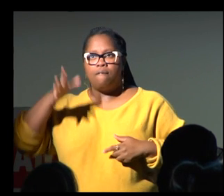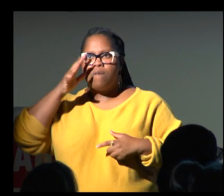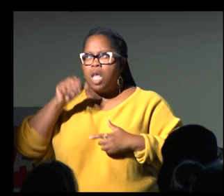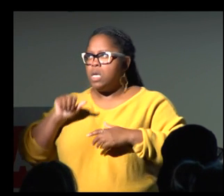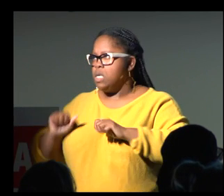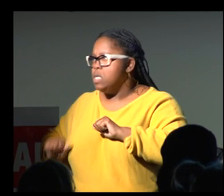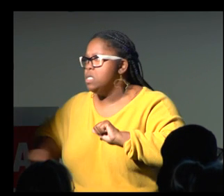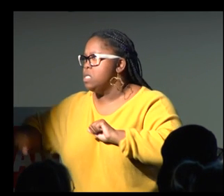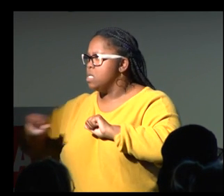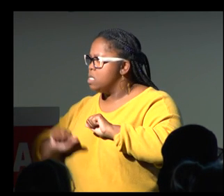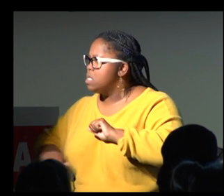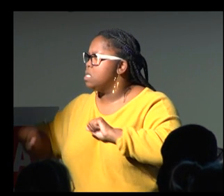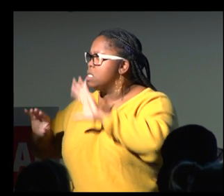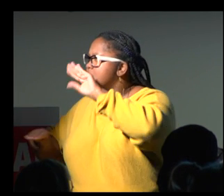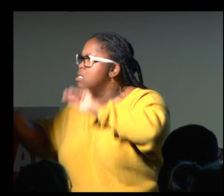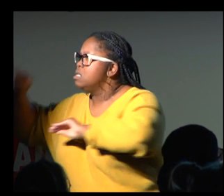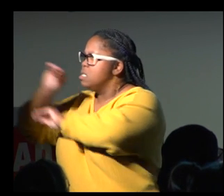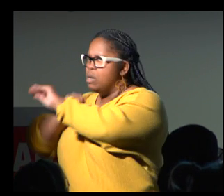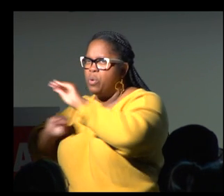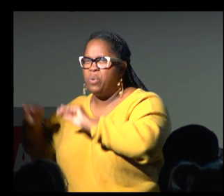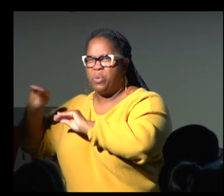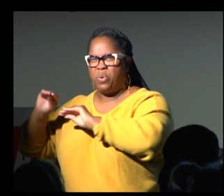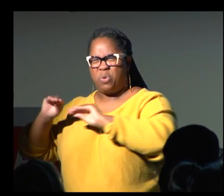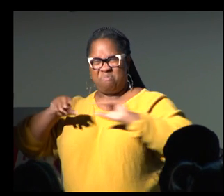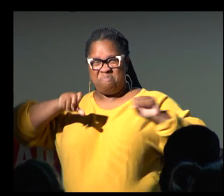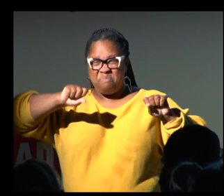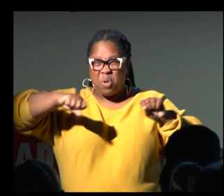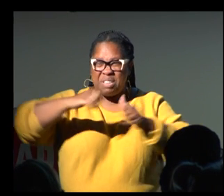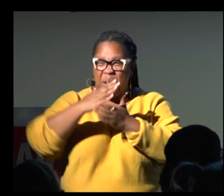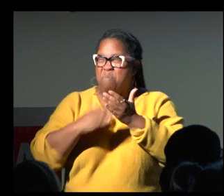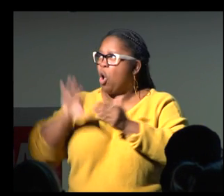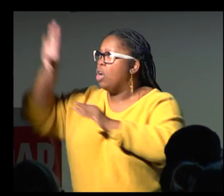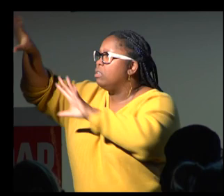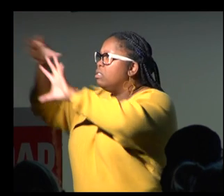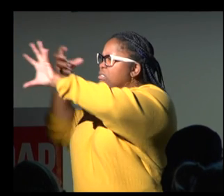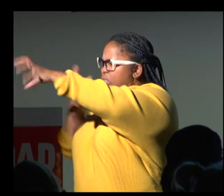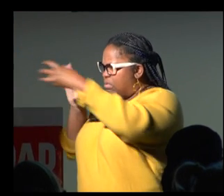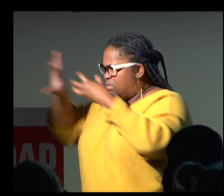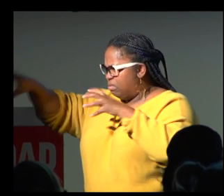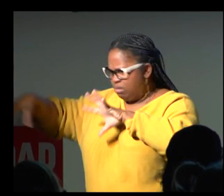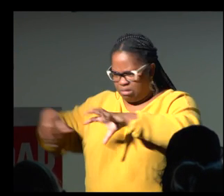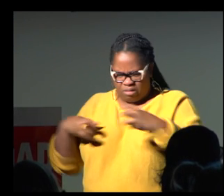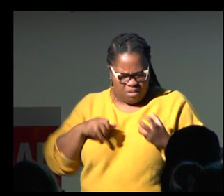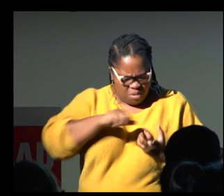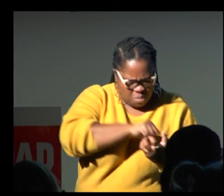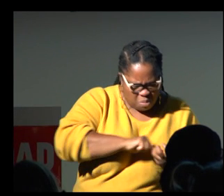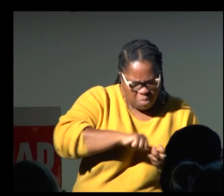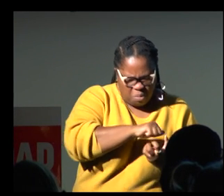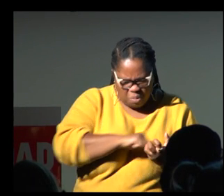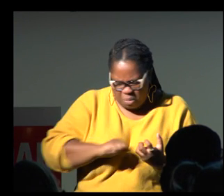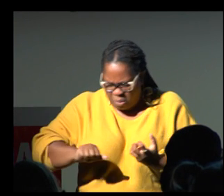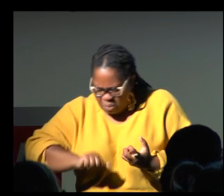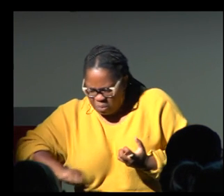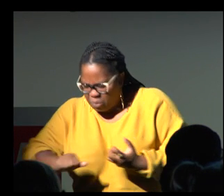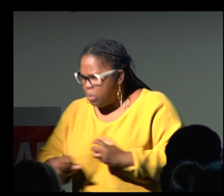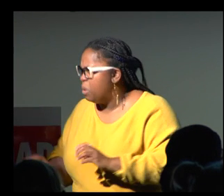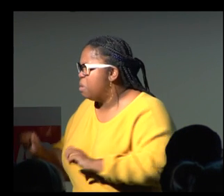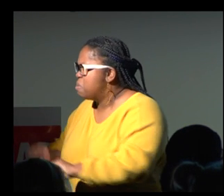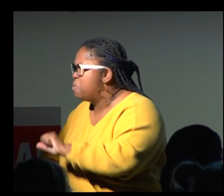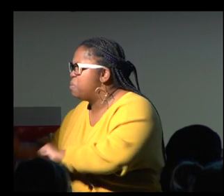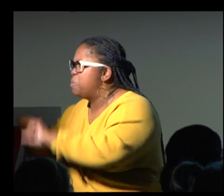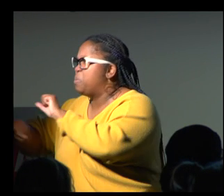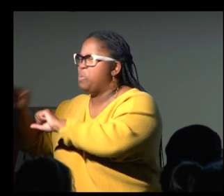pantry out. I remember him moving these motorcycle parts out the pantry, and he turned into my little art studio. And he would hang